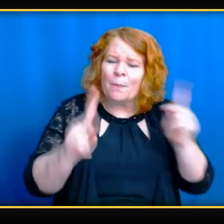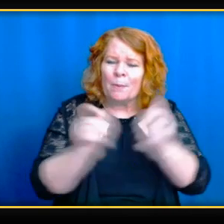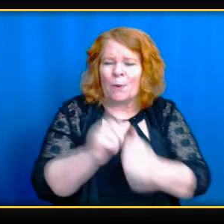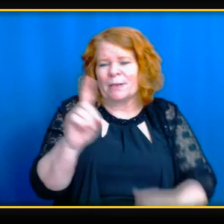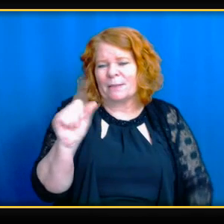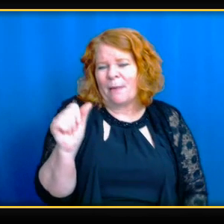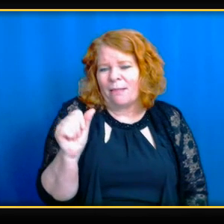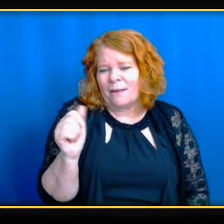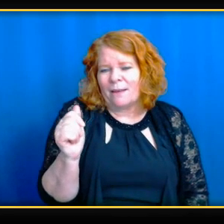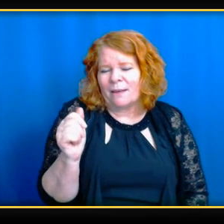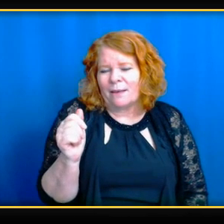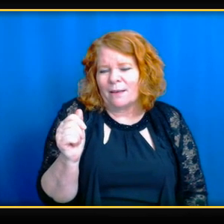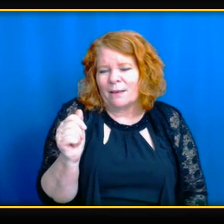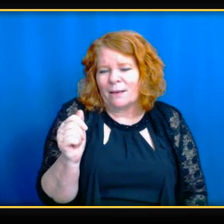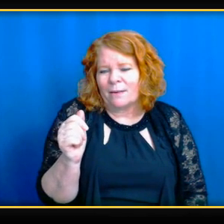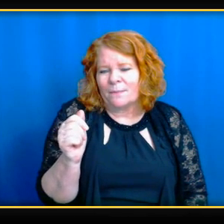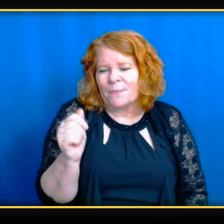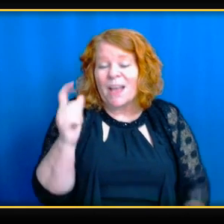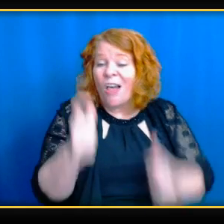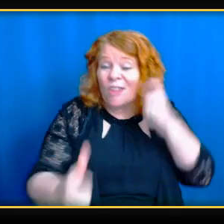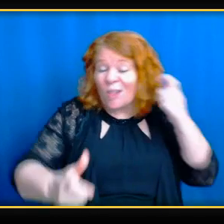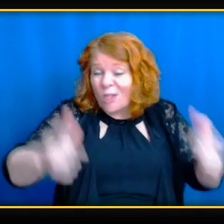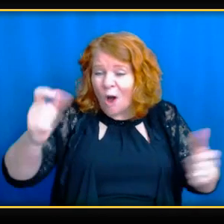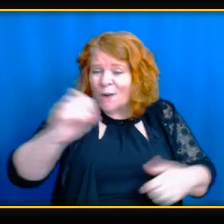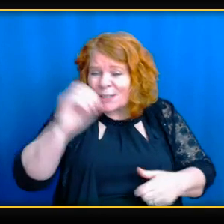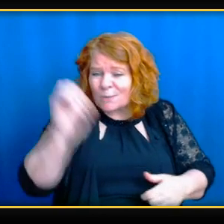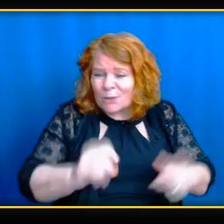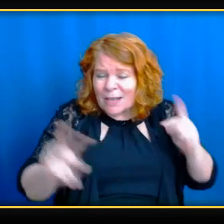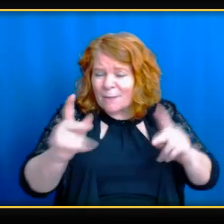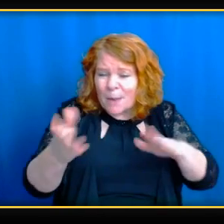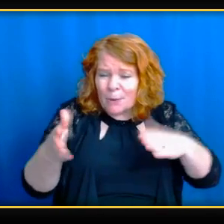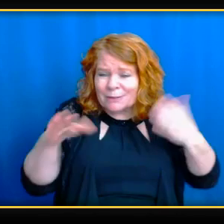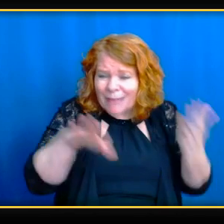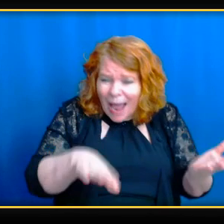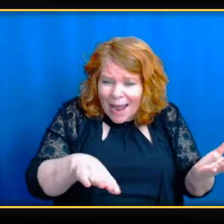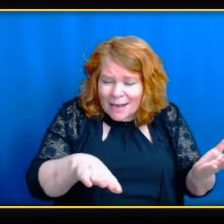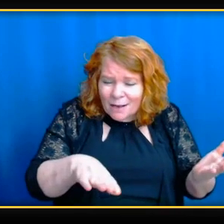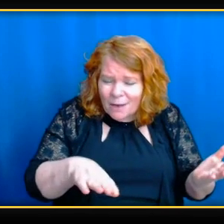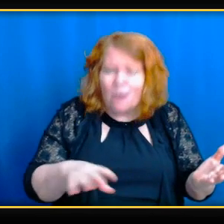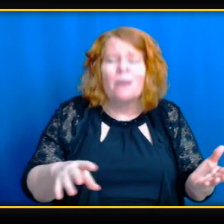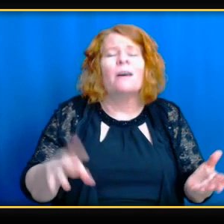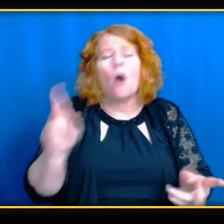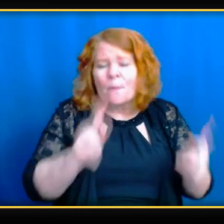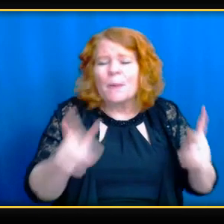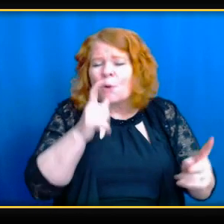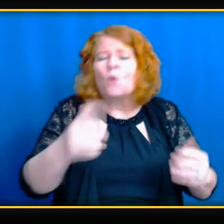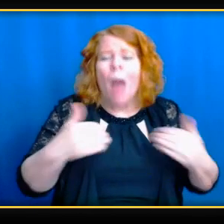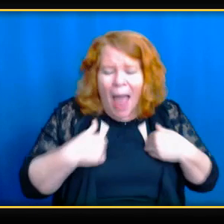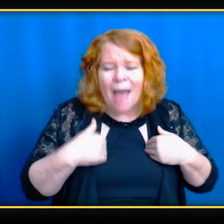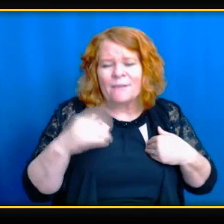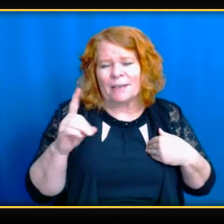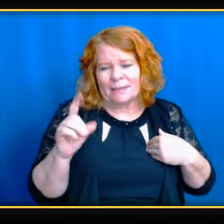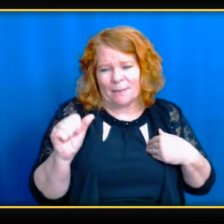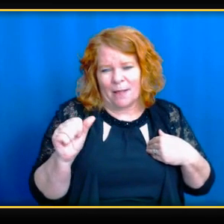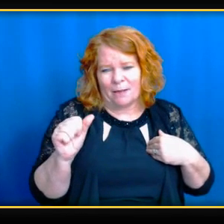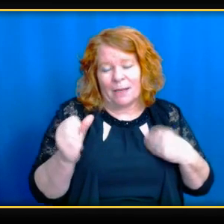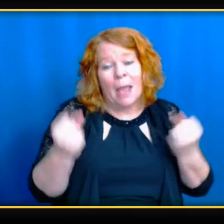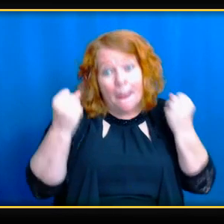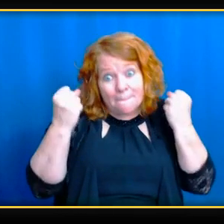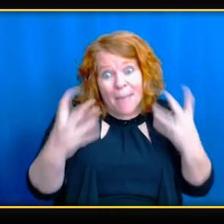largest percentage of people who have been dying are disabled individuals, most of whom are also of color.